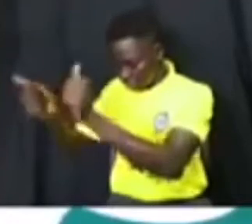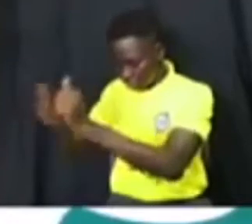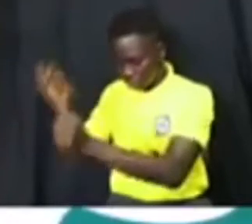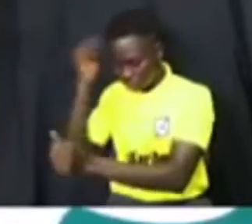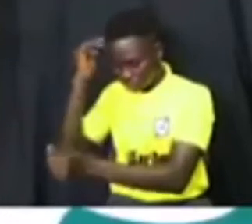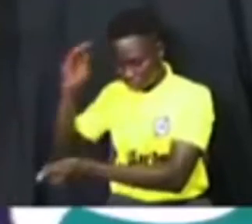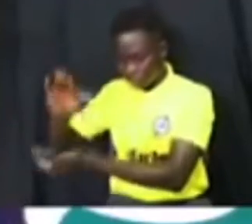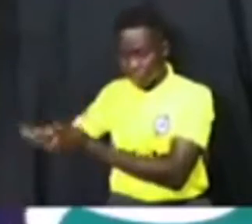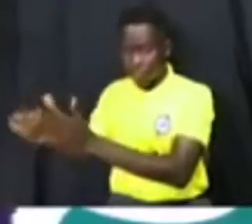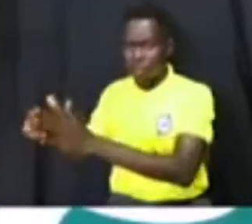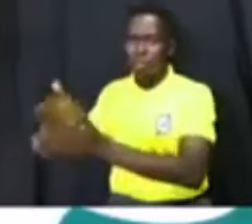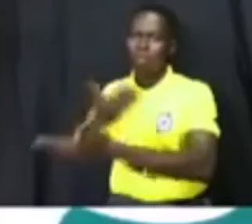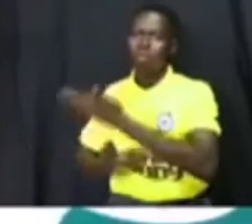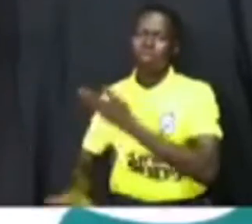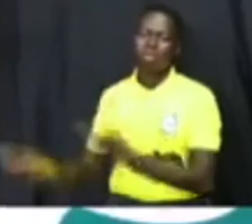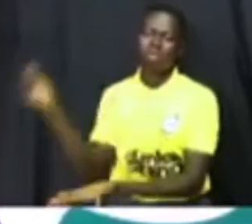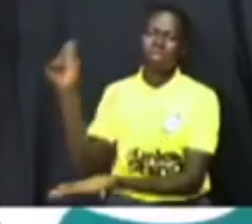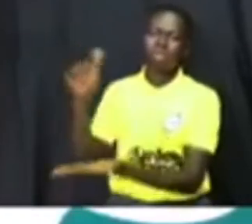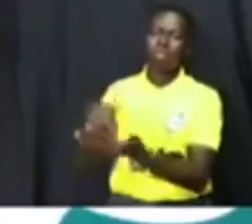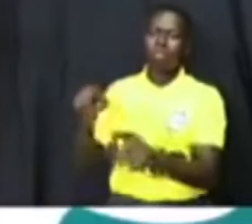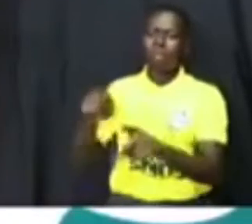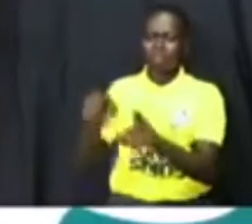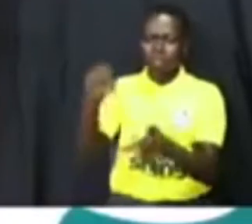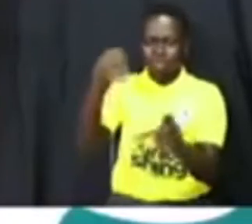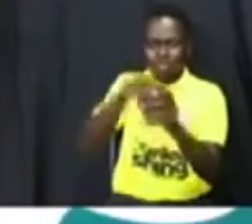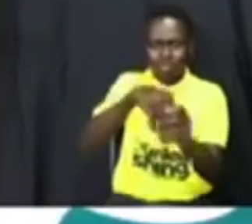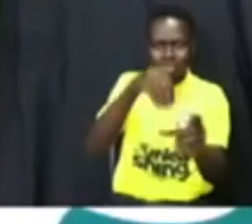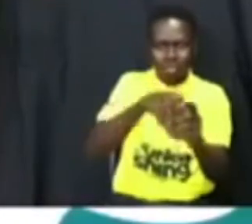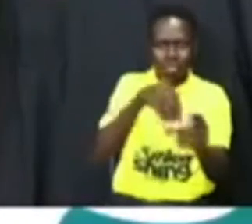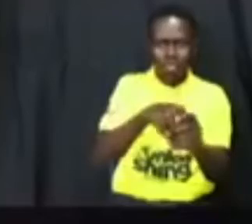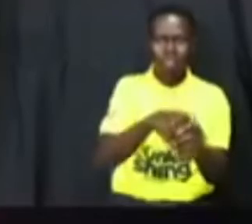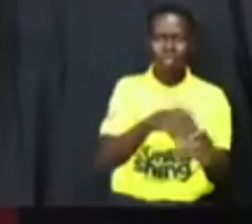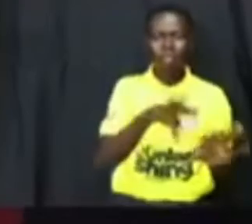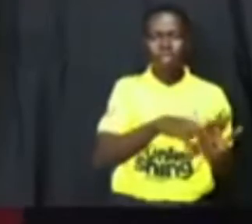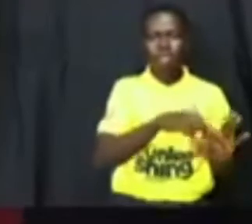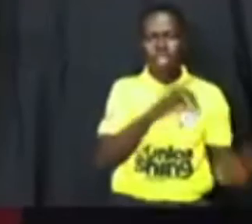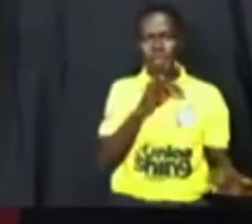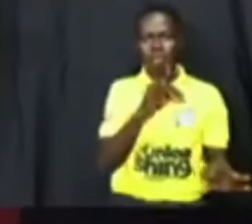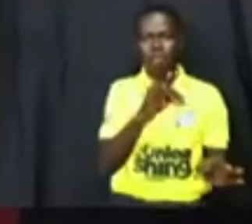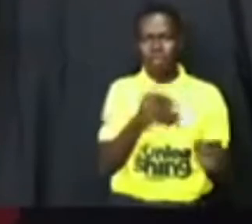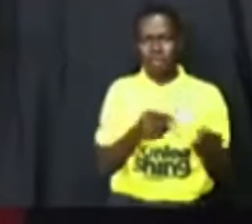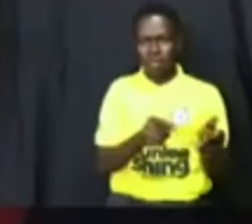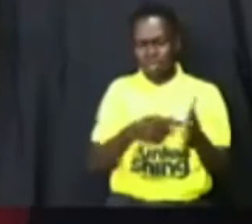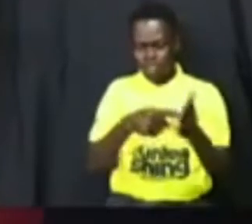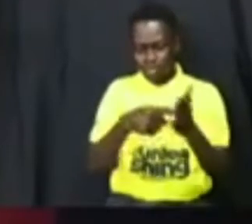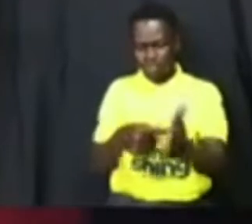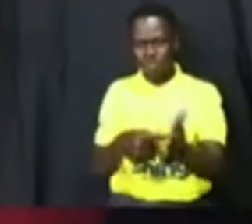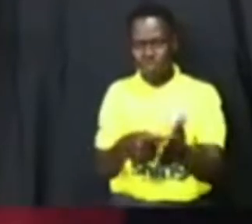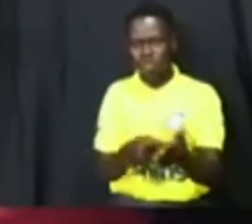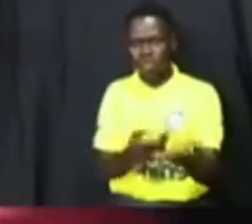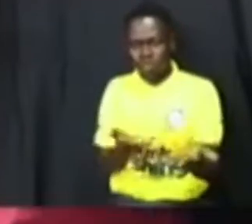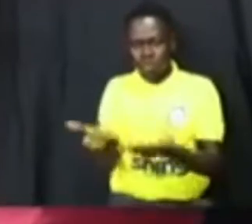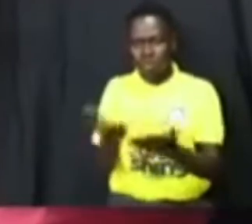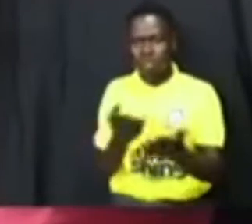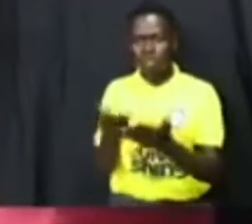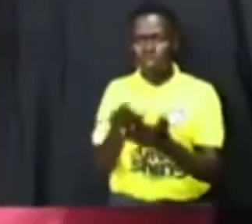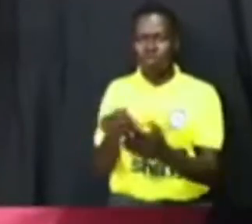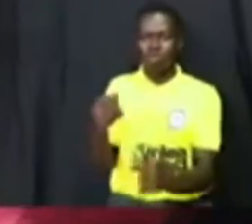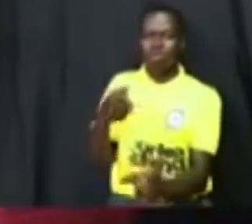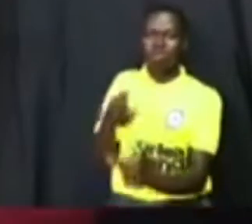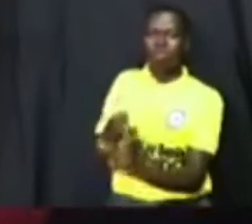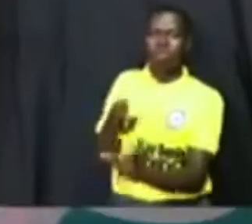the within spirit serves as an initiating fuel for the upon